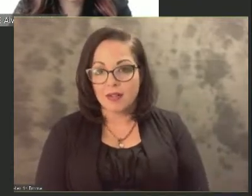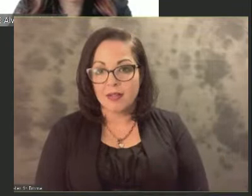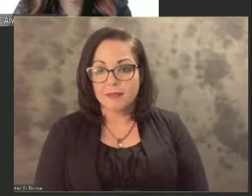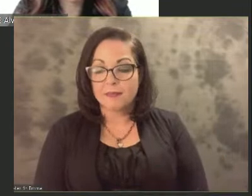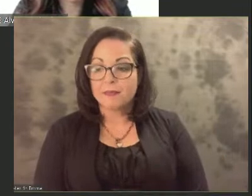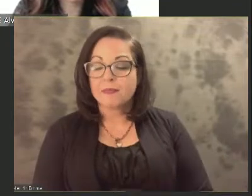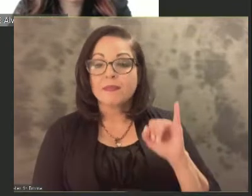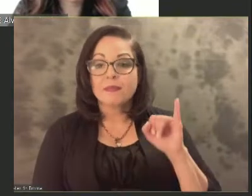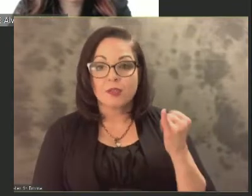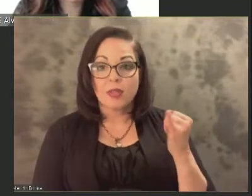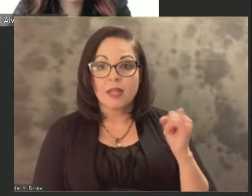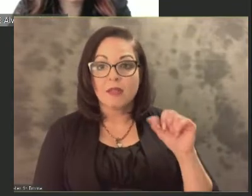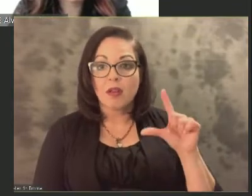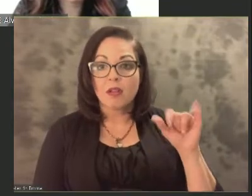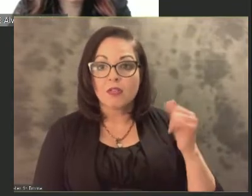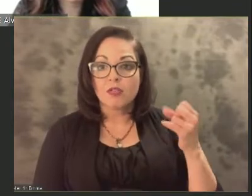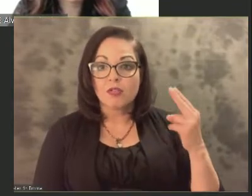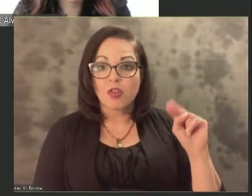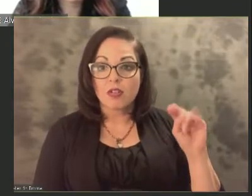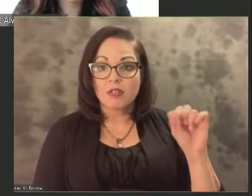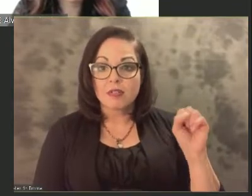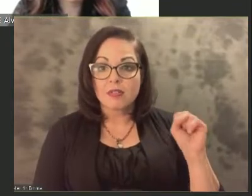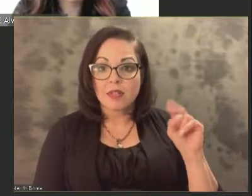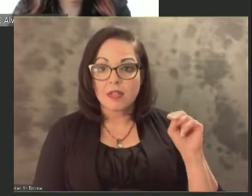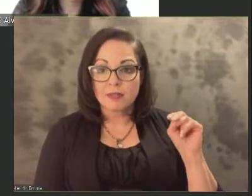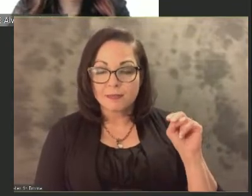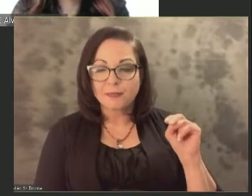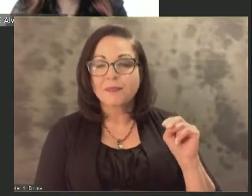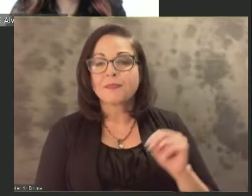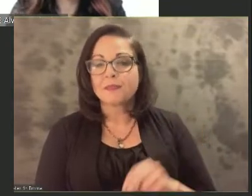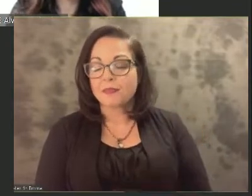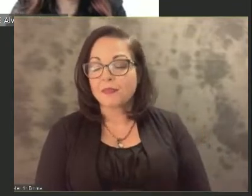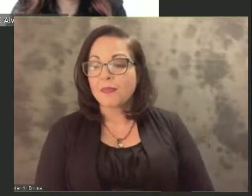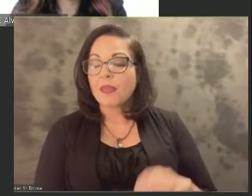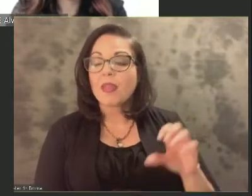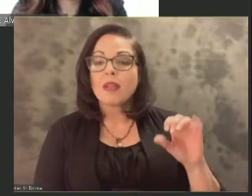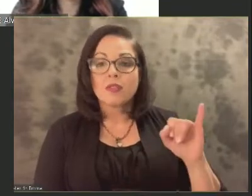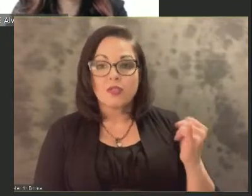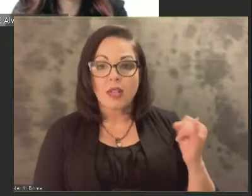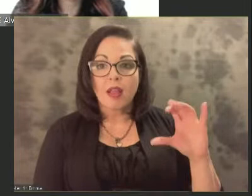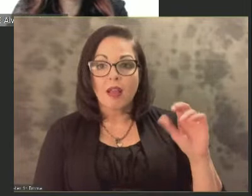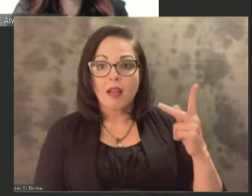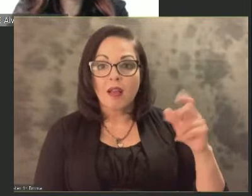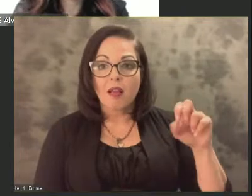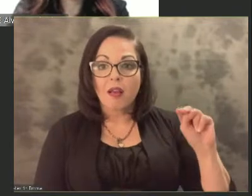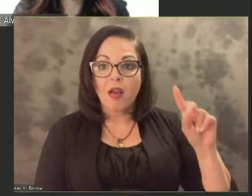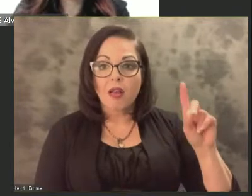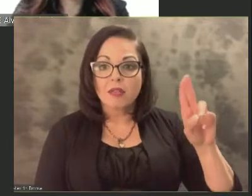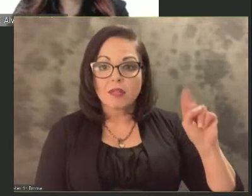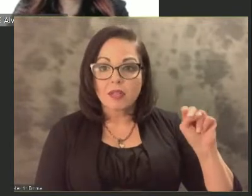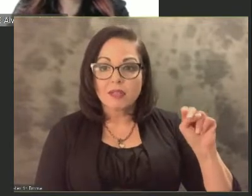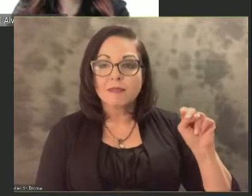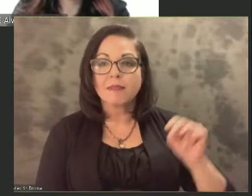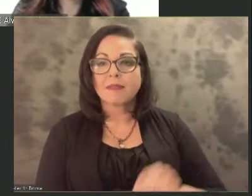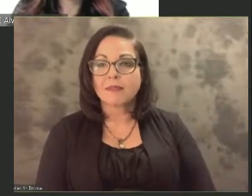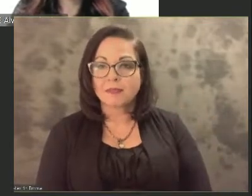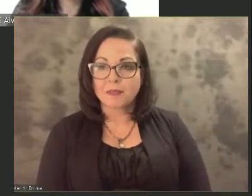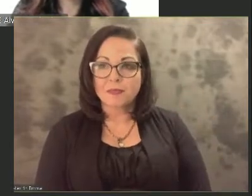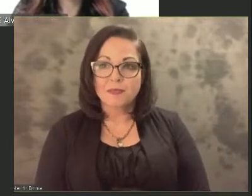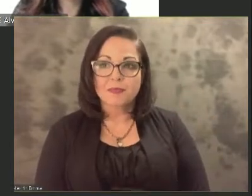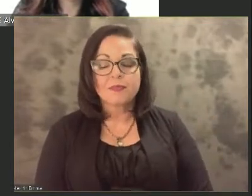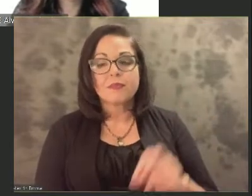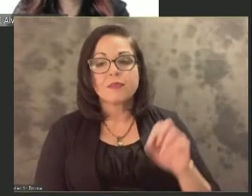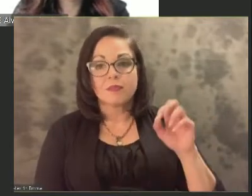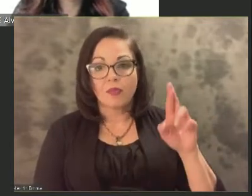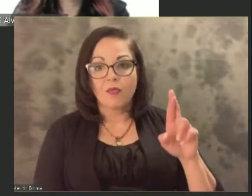Ms. Jolinda Johnson. Present. Dr. Janae Condon. Present. Dr.